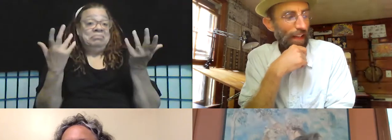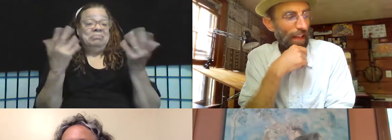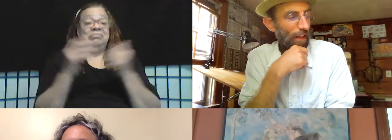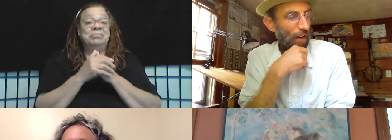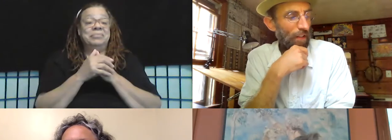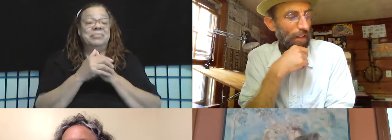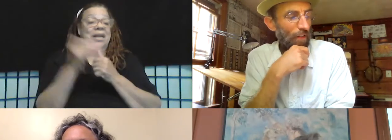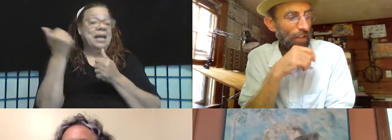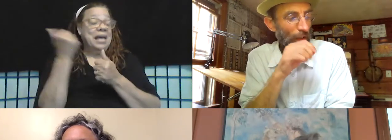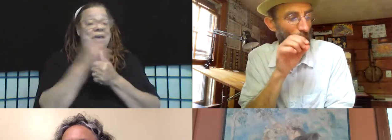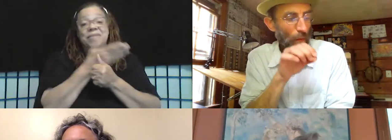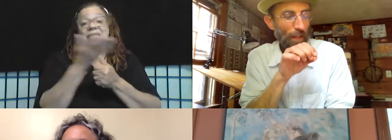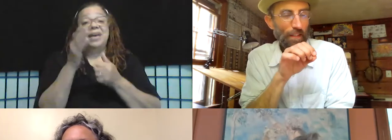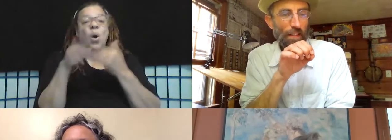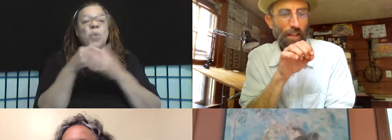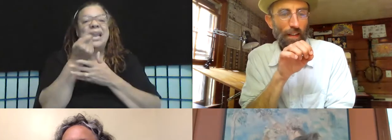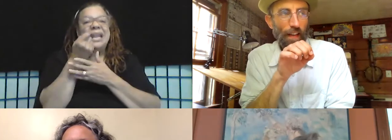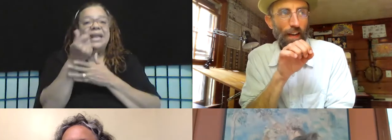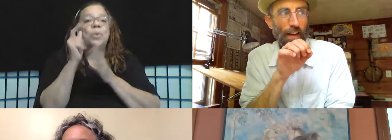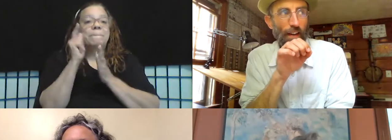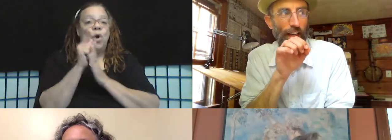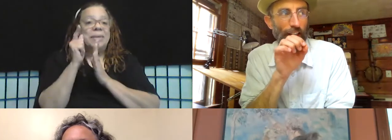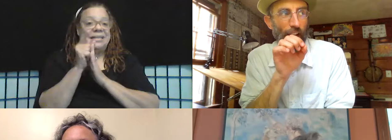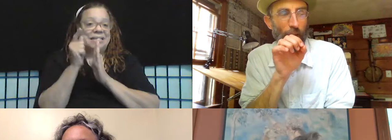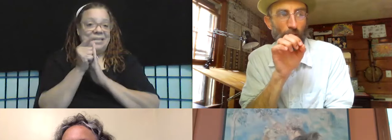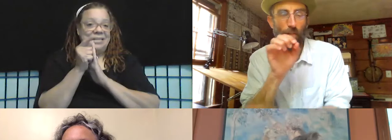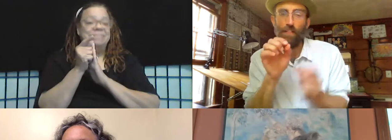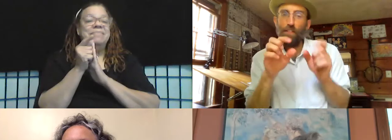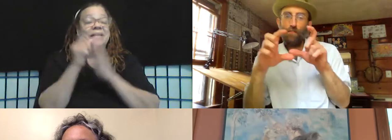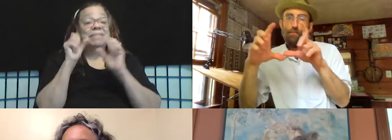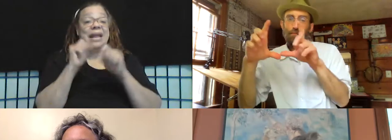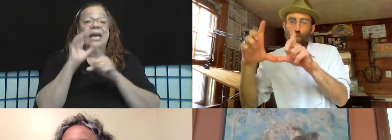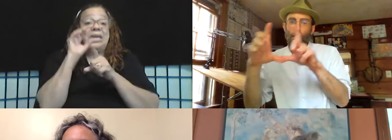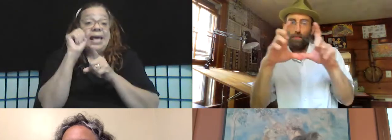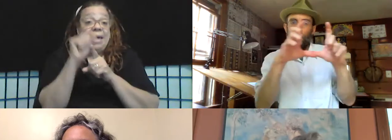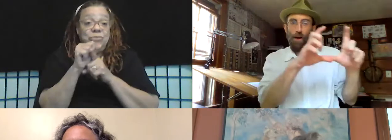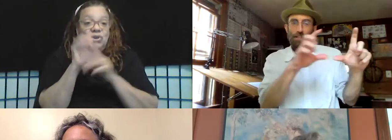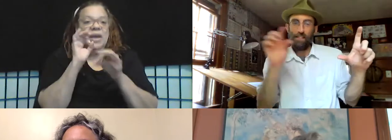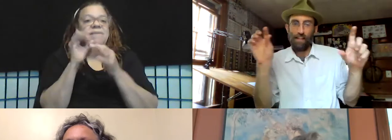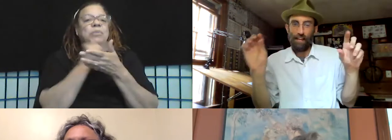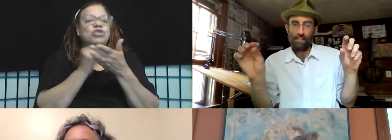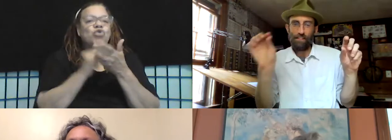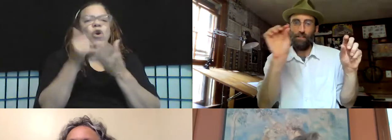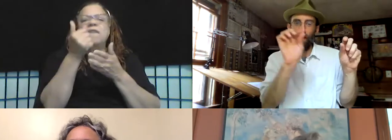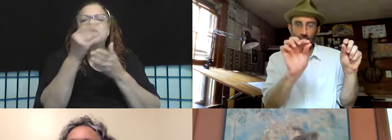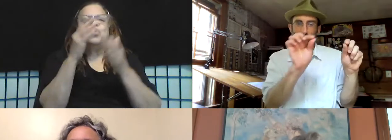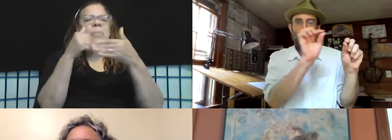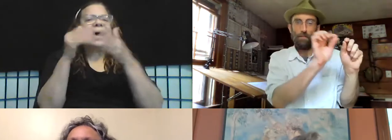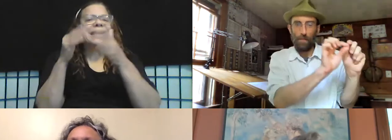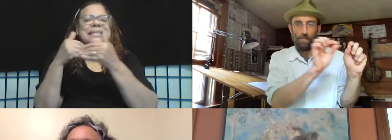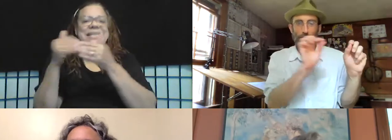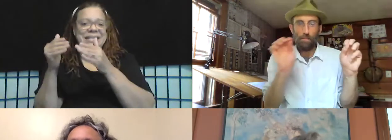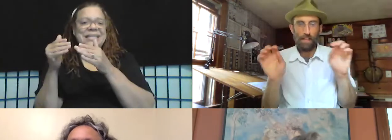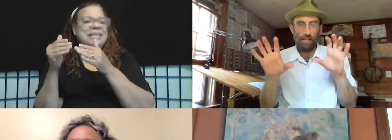everything that all the little moments that I can capture if I just draw a couple boxes and slowly